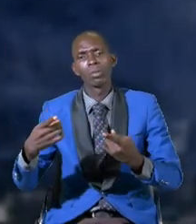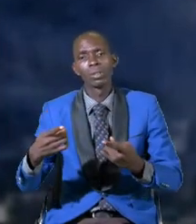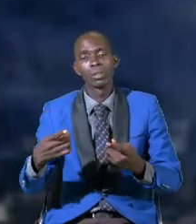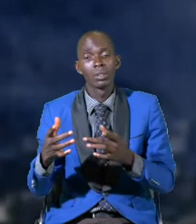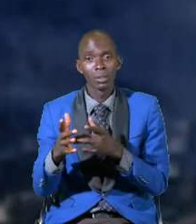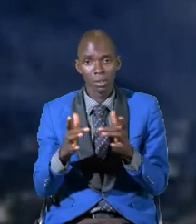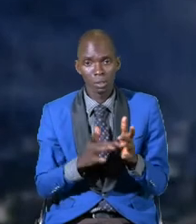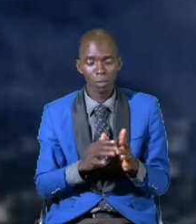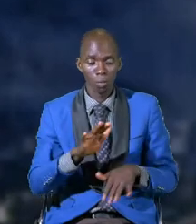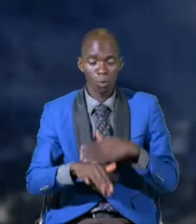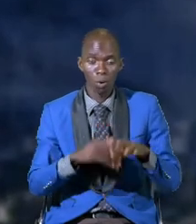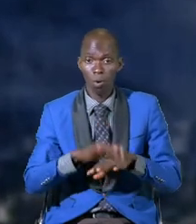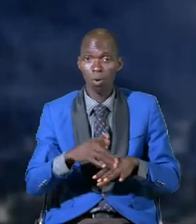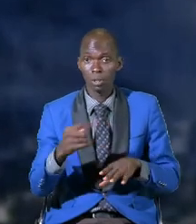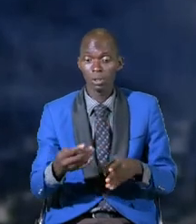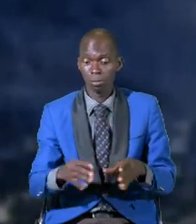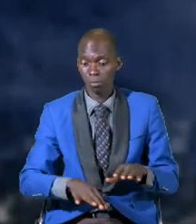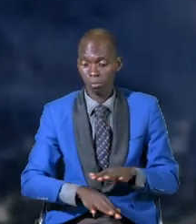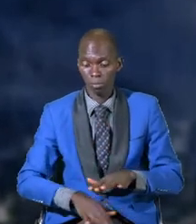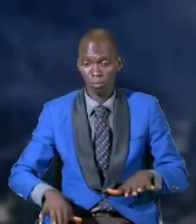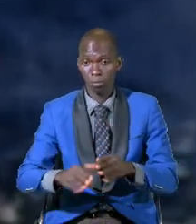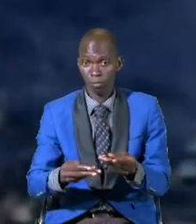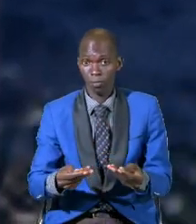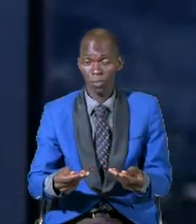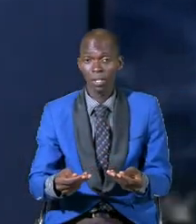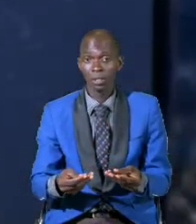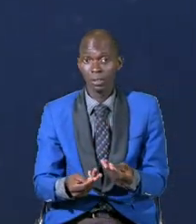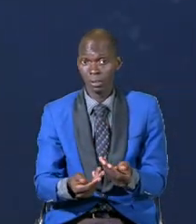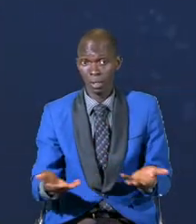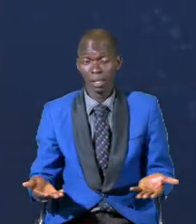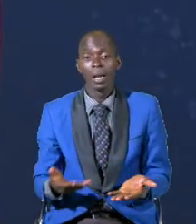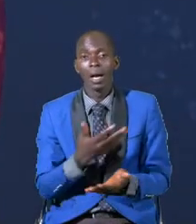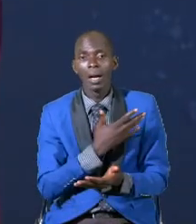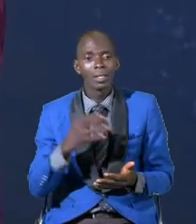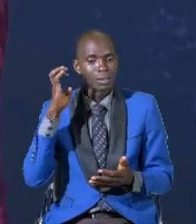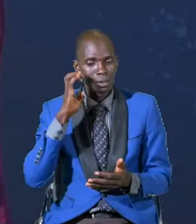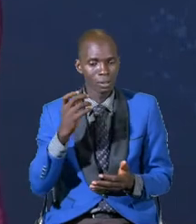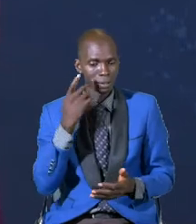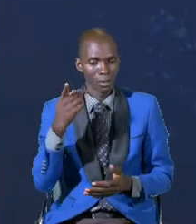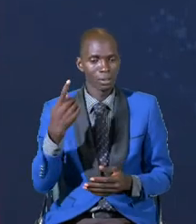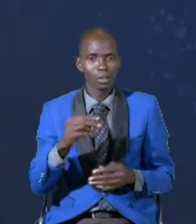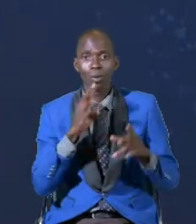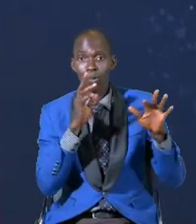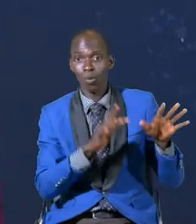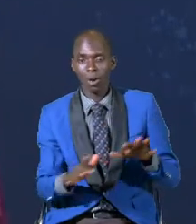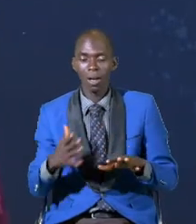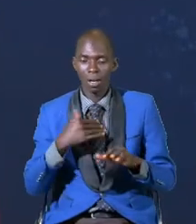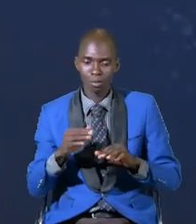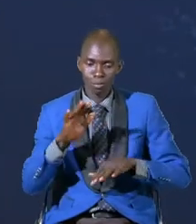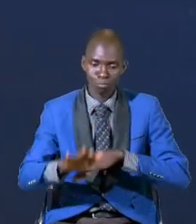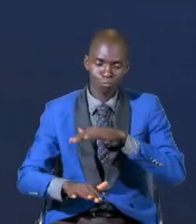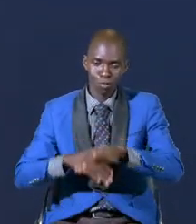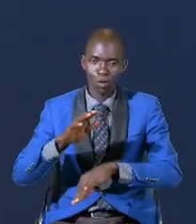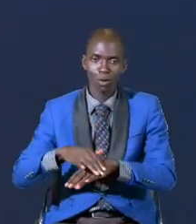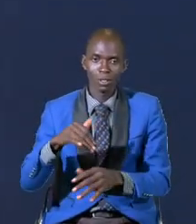on walking. He saw the sea in front of him. He kept on walking. And he saw that he was going into the river.